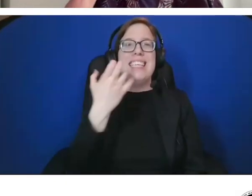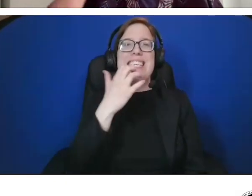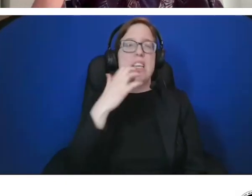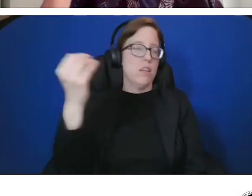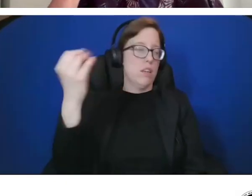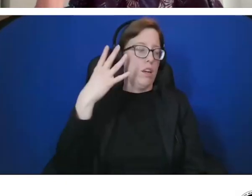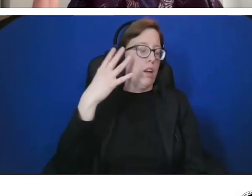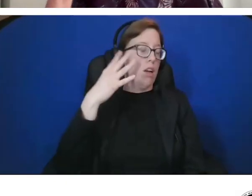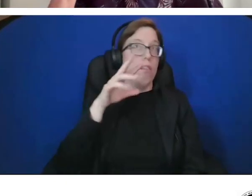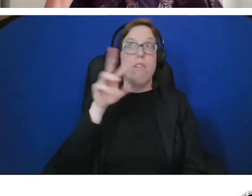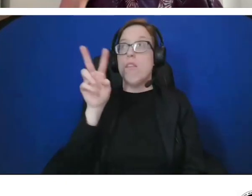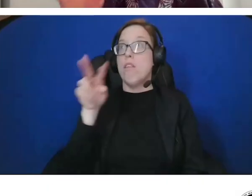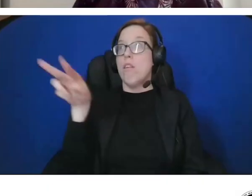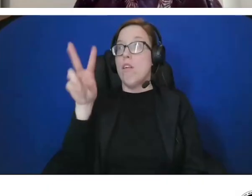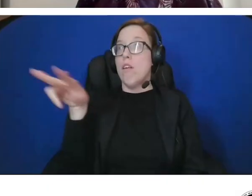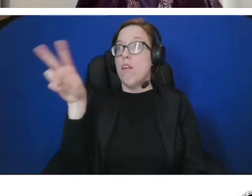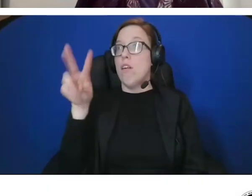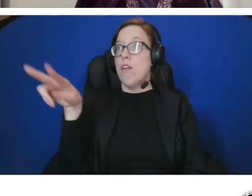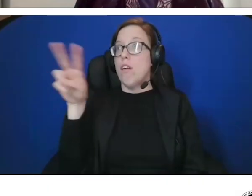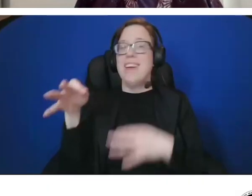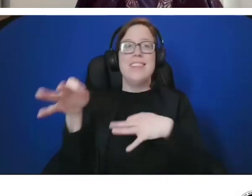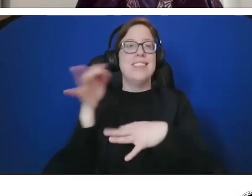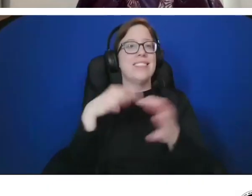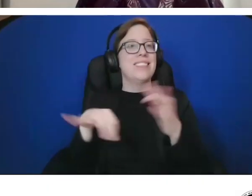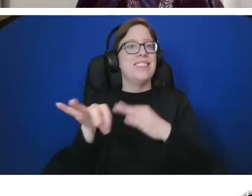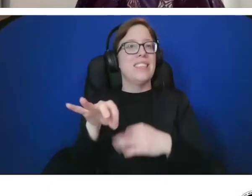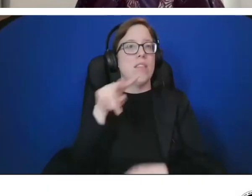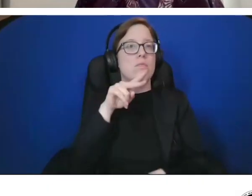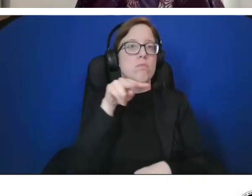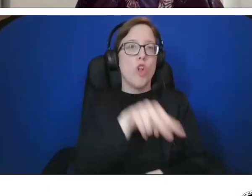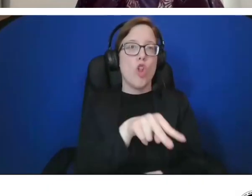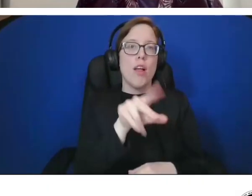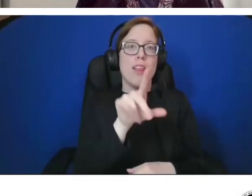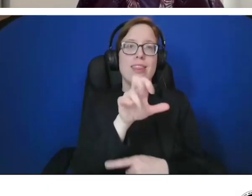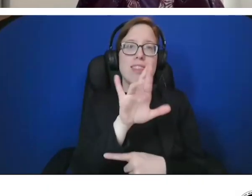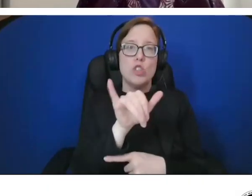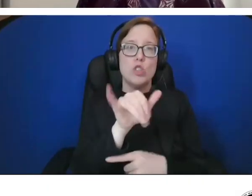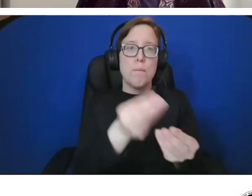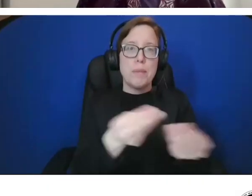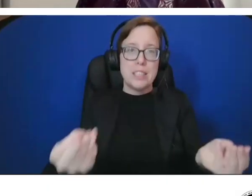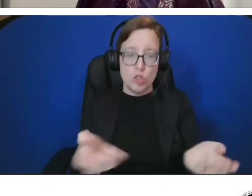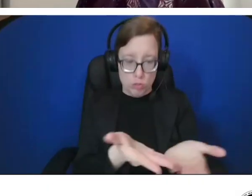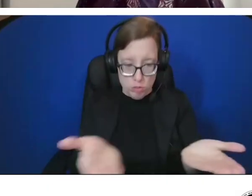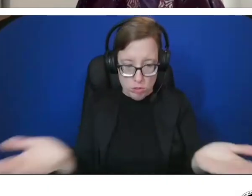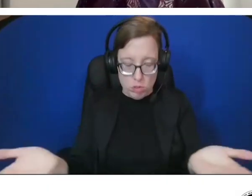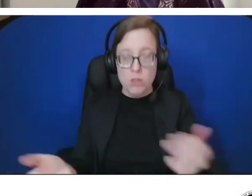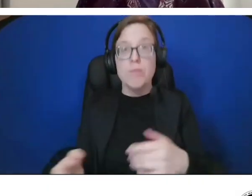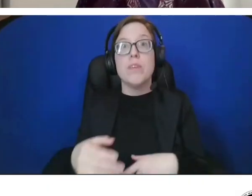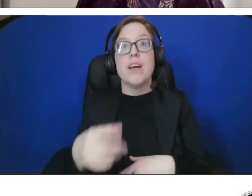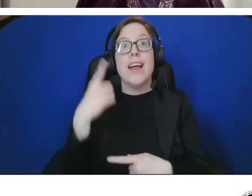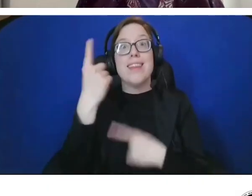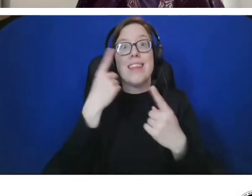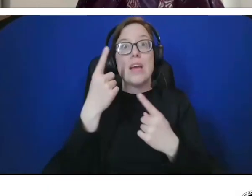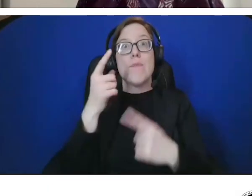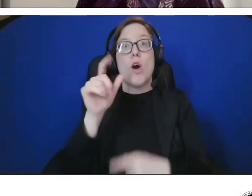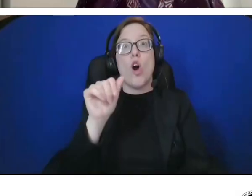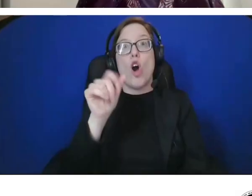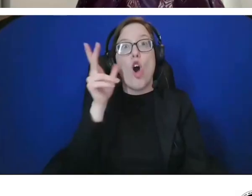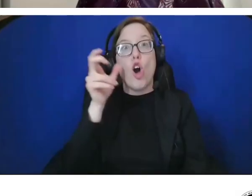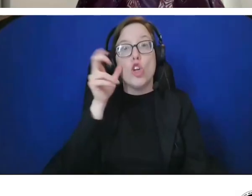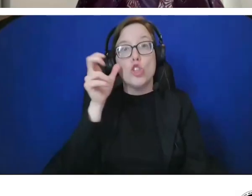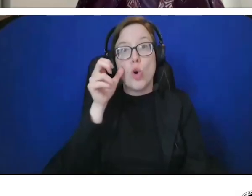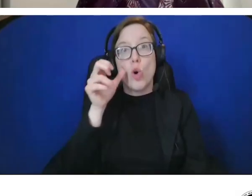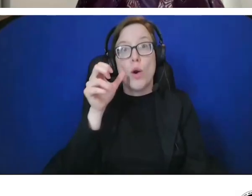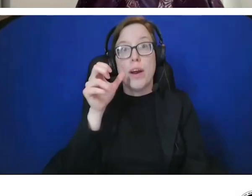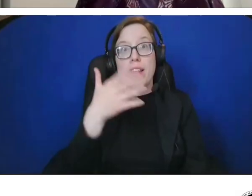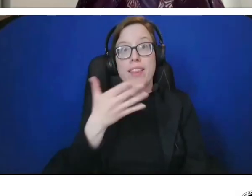the heat, and be drawn to visually look at it instead of looking at the literacy materials. Consider auditory characteristics